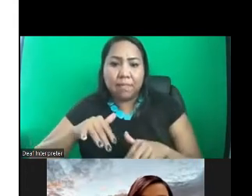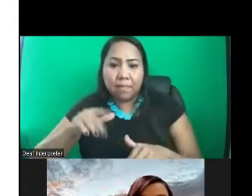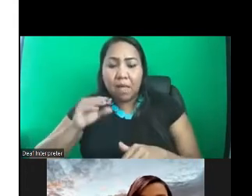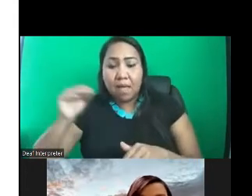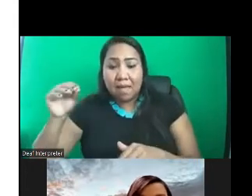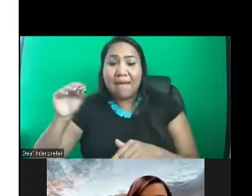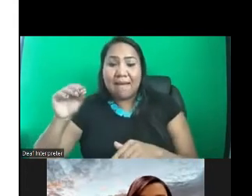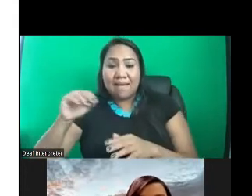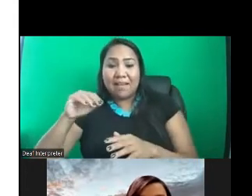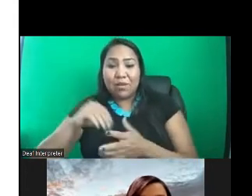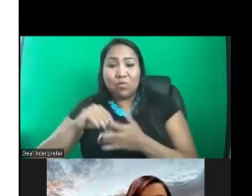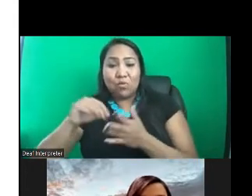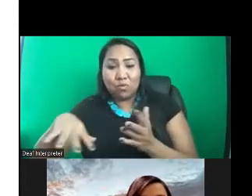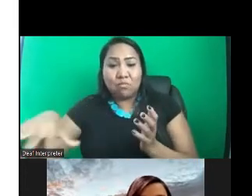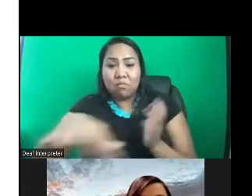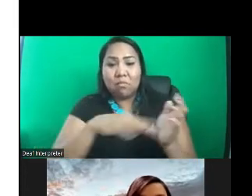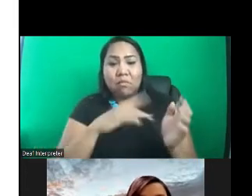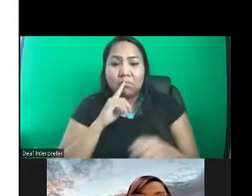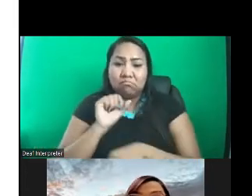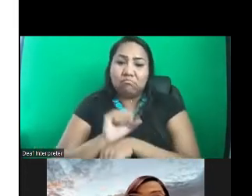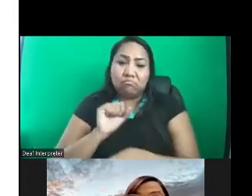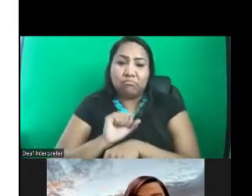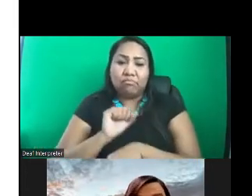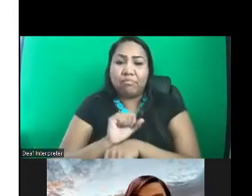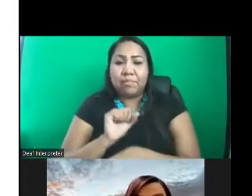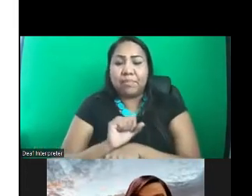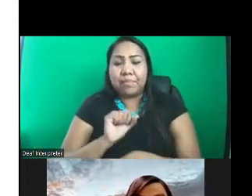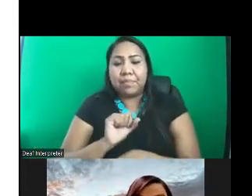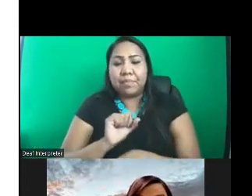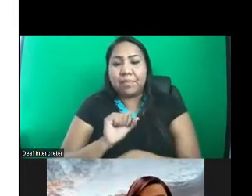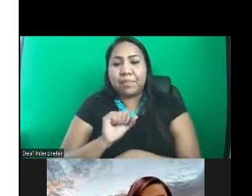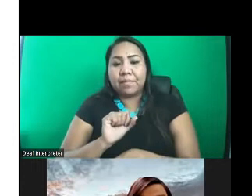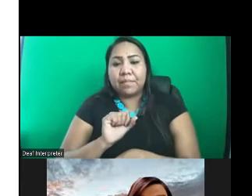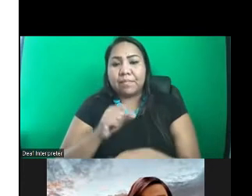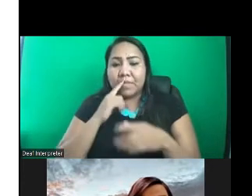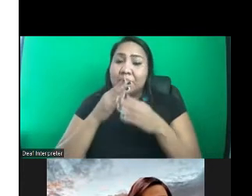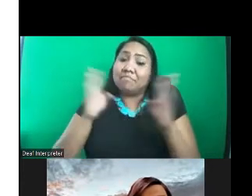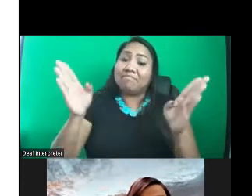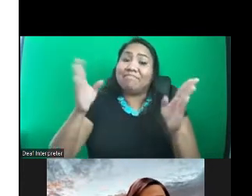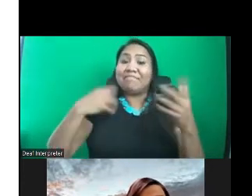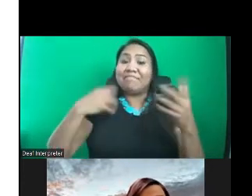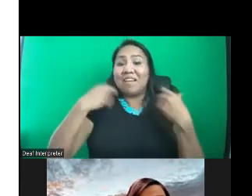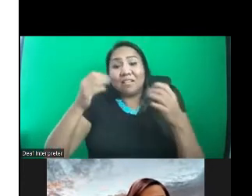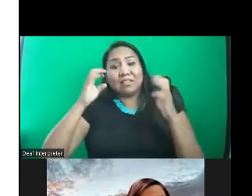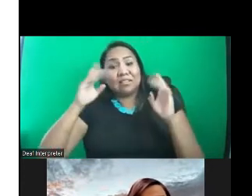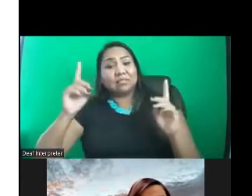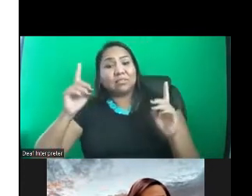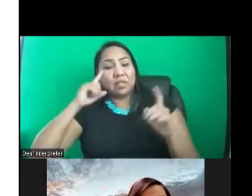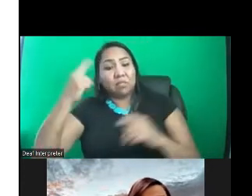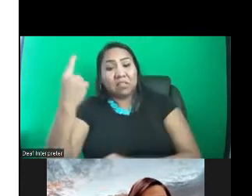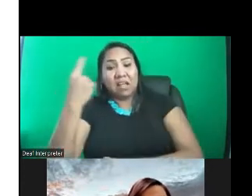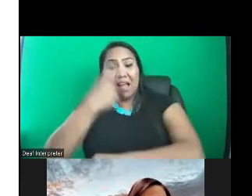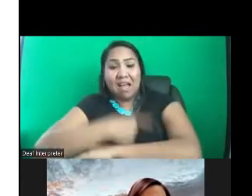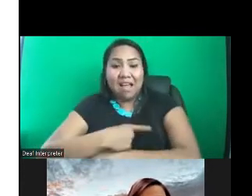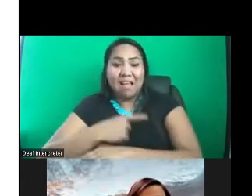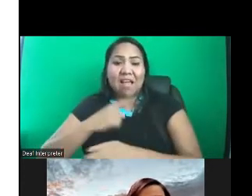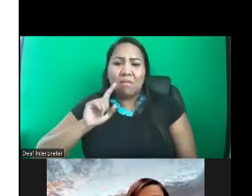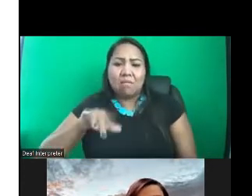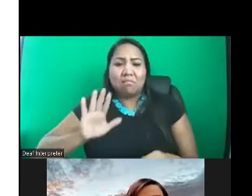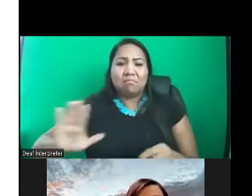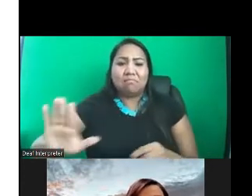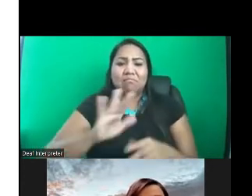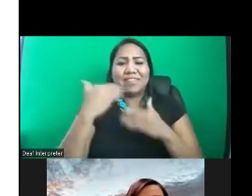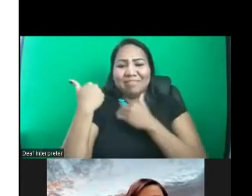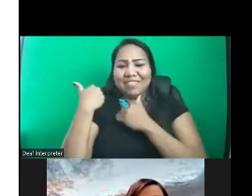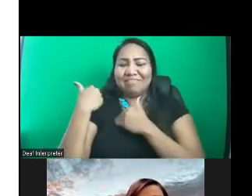students actually get to be public health educators for a day. So that's what they do. So we ask them to, that